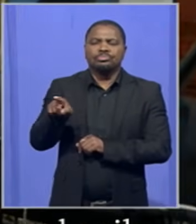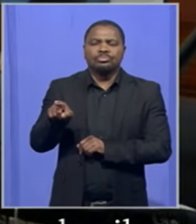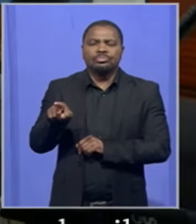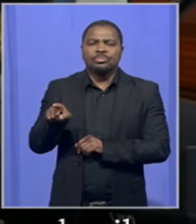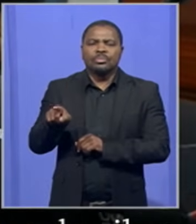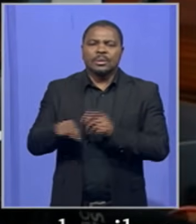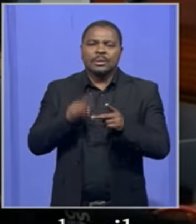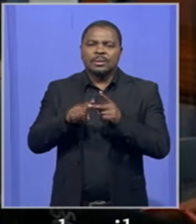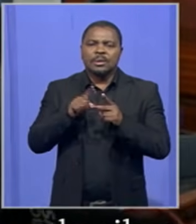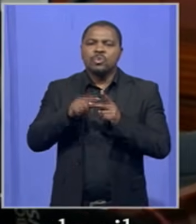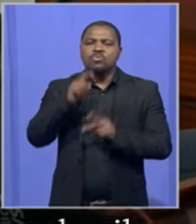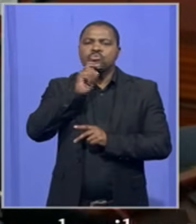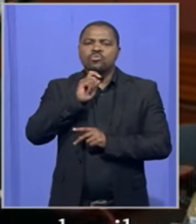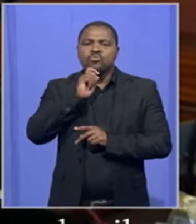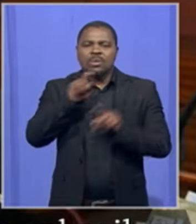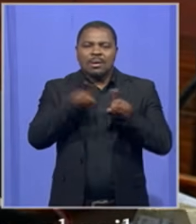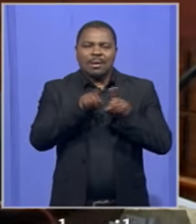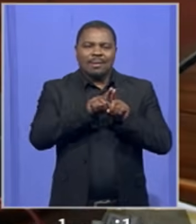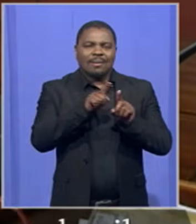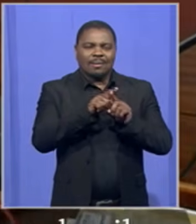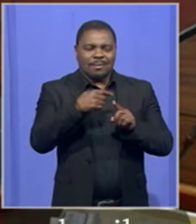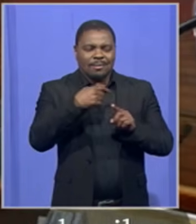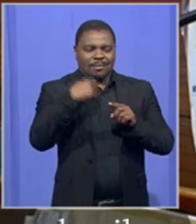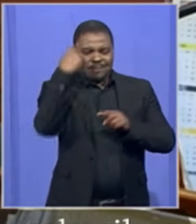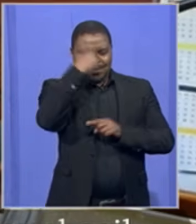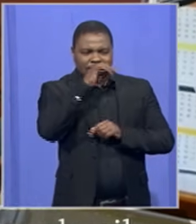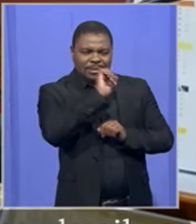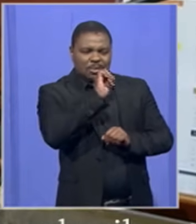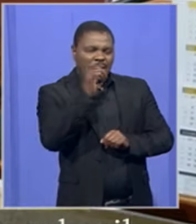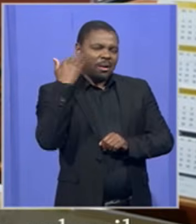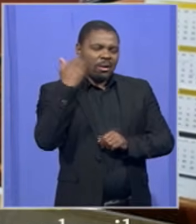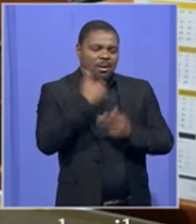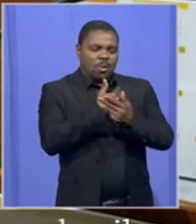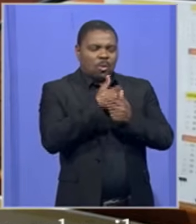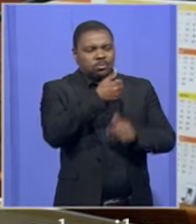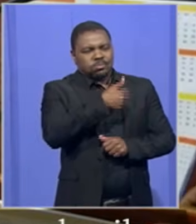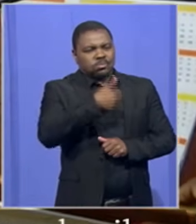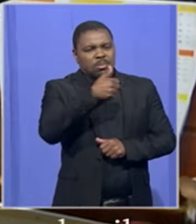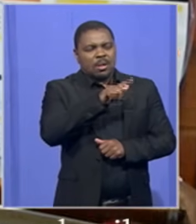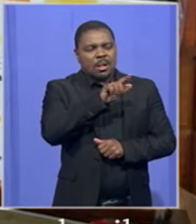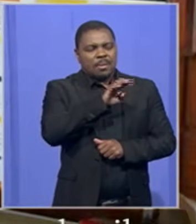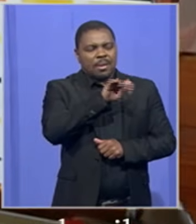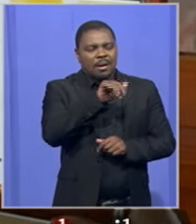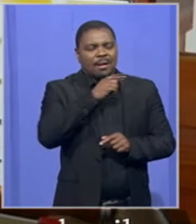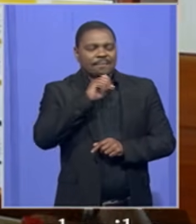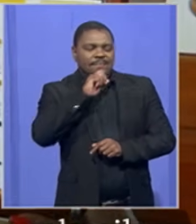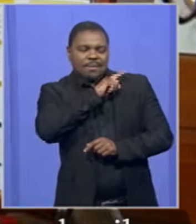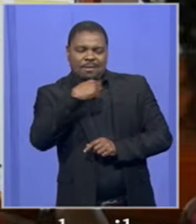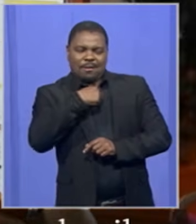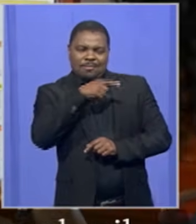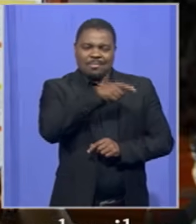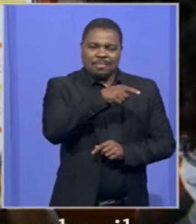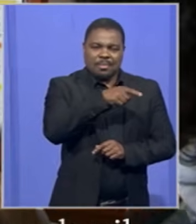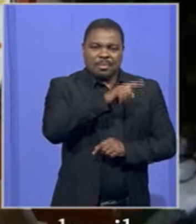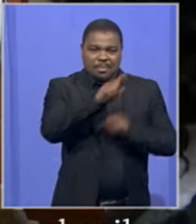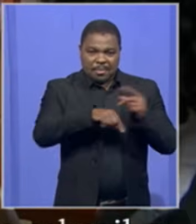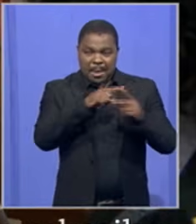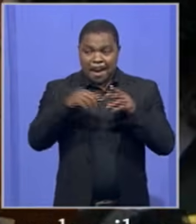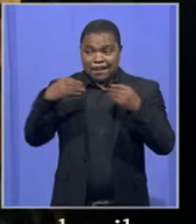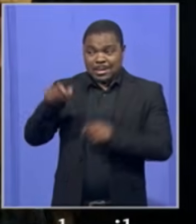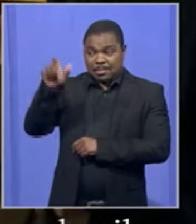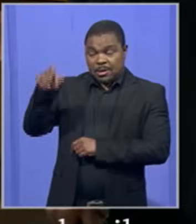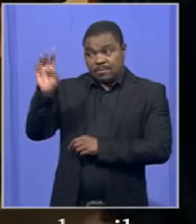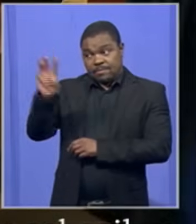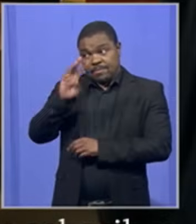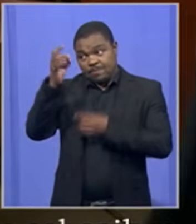a dirisa setshwantsho sa mookamedi wa maloba wa the Hawks Lebeya jaaka ekete ke ena. Go begwa a ne a bolelela rakgwebo